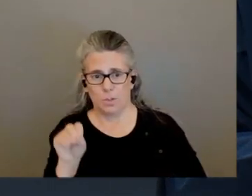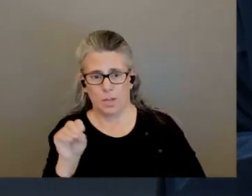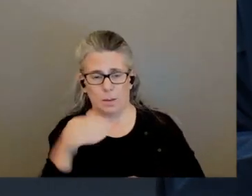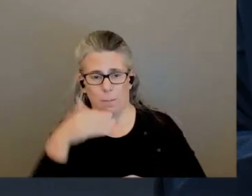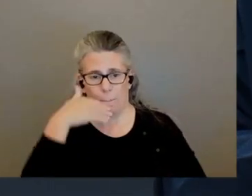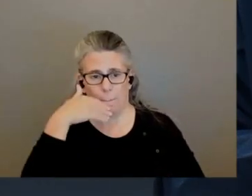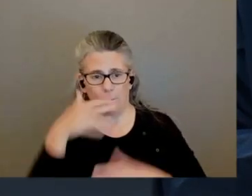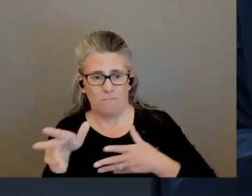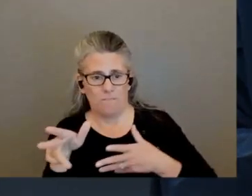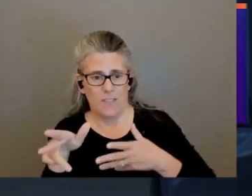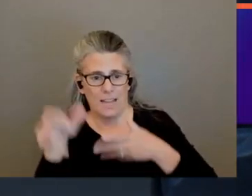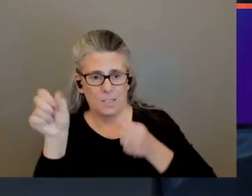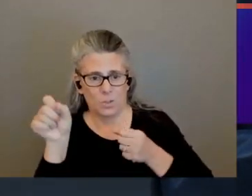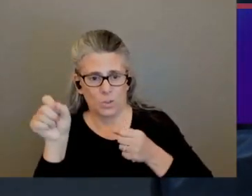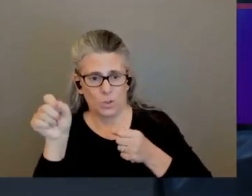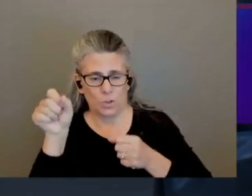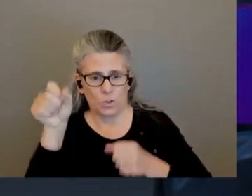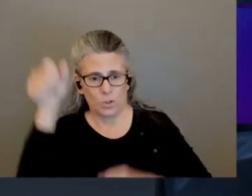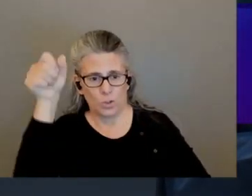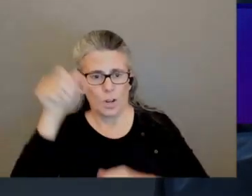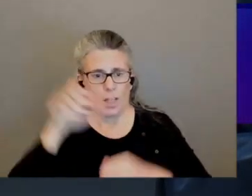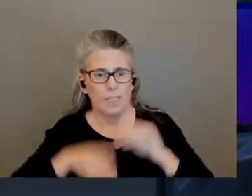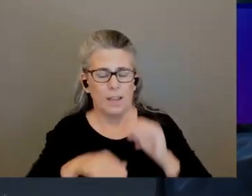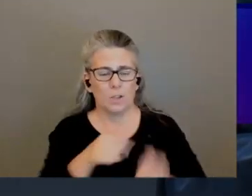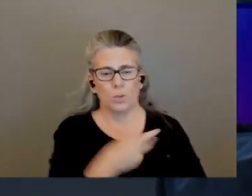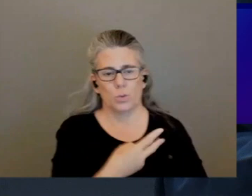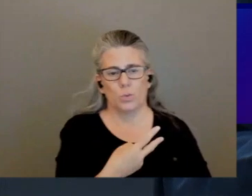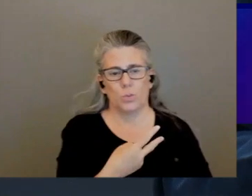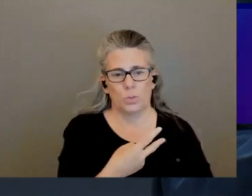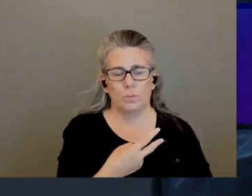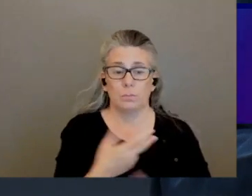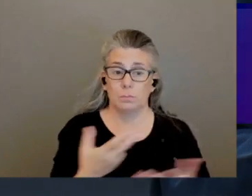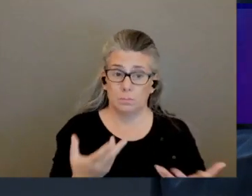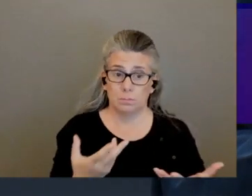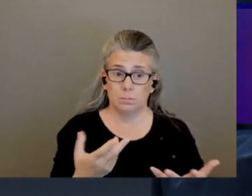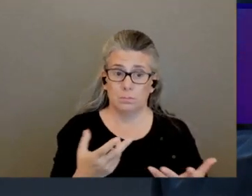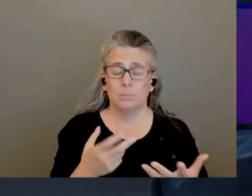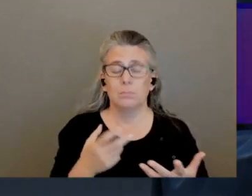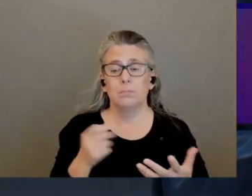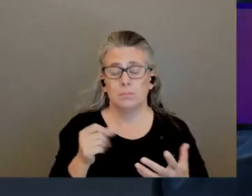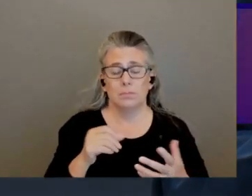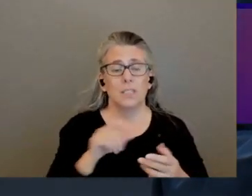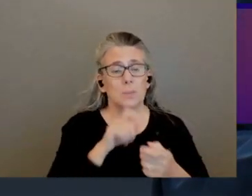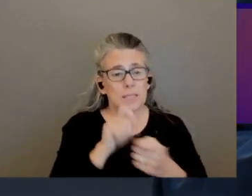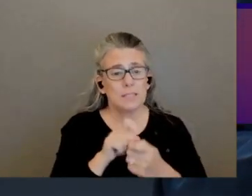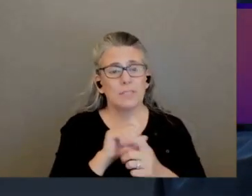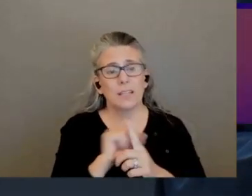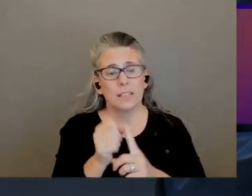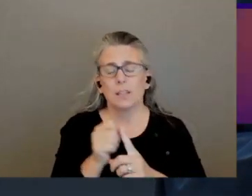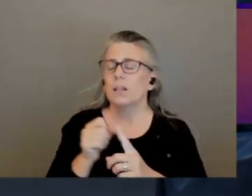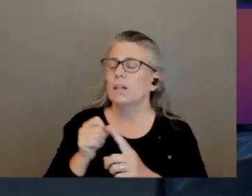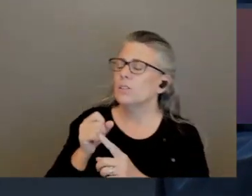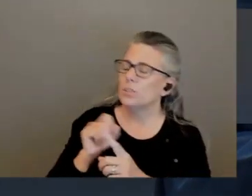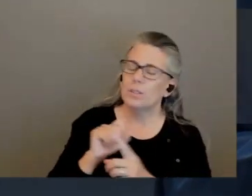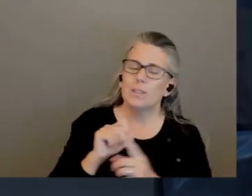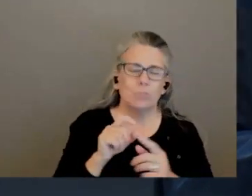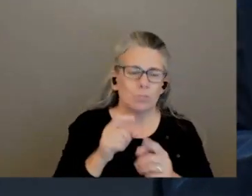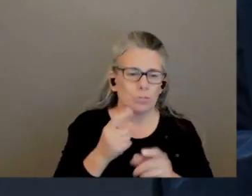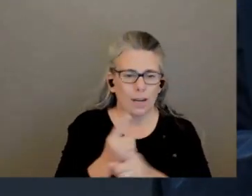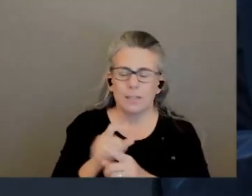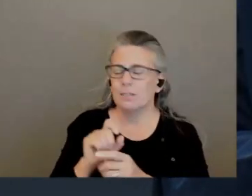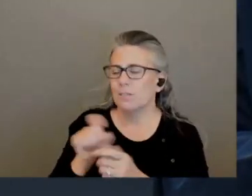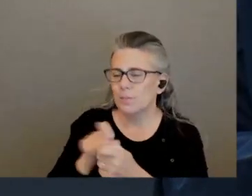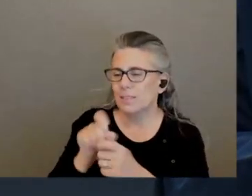compared to Graviton2. And then there are specific cases. Sure. Based on workload and how you're based using. on workload. Okay. As an